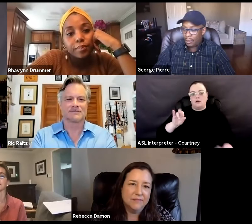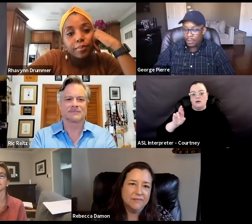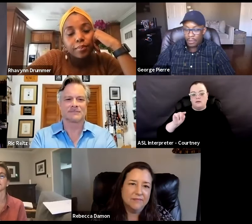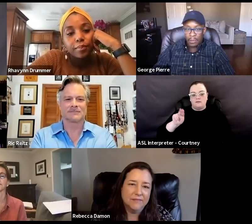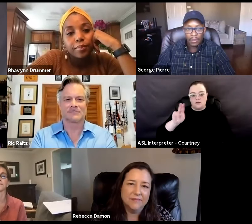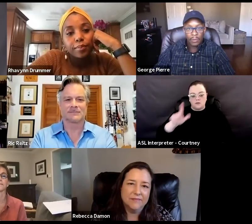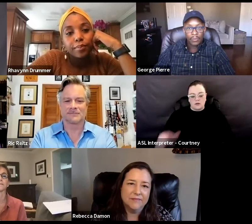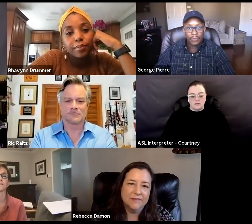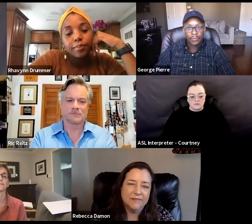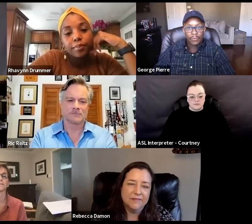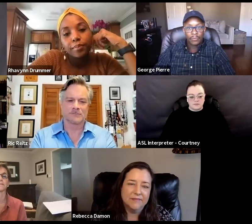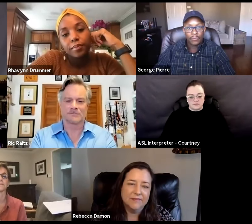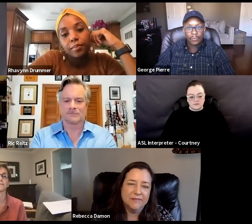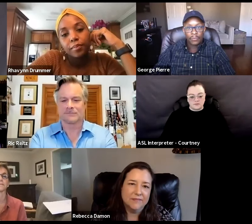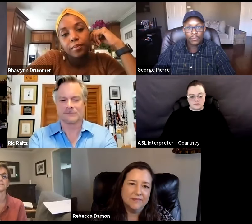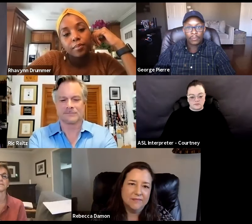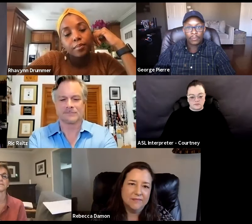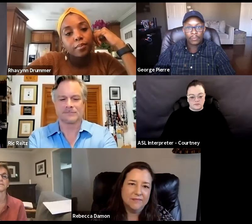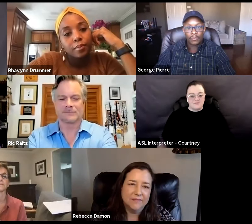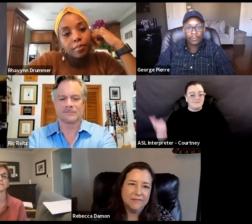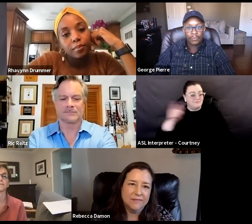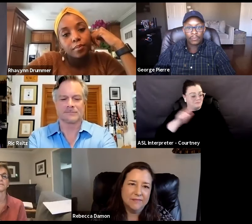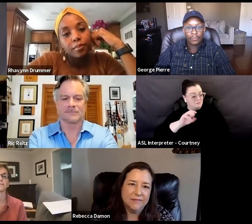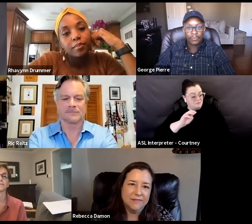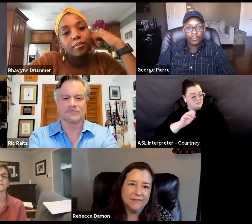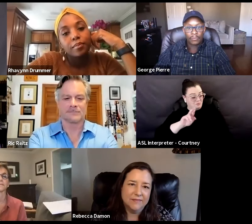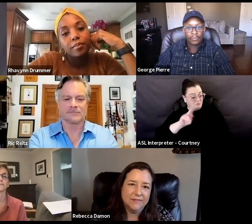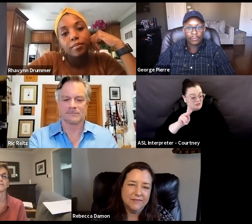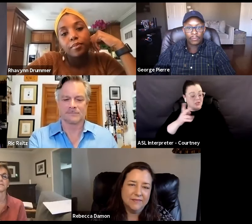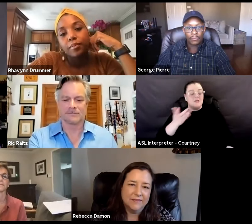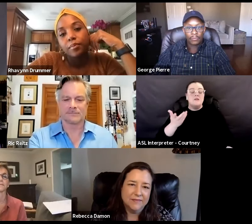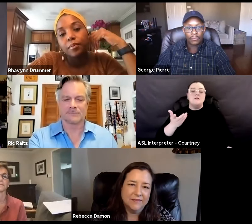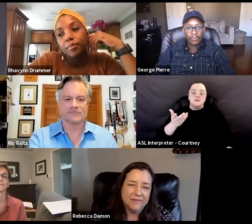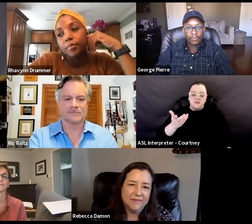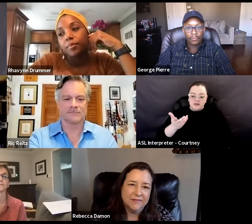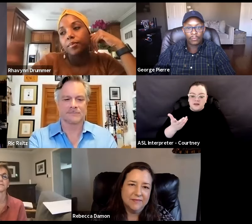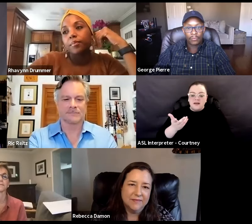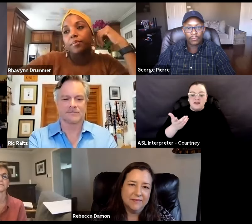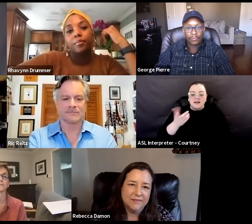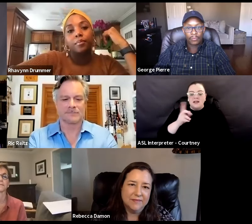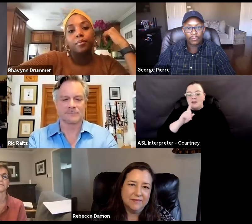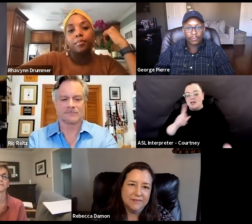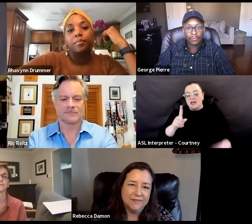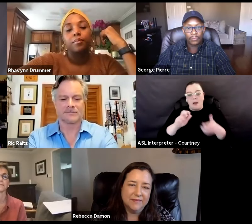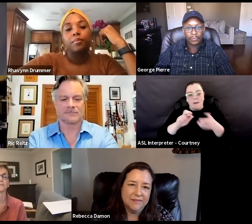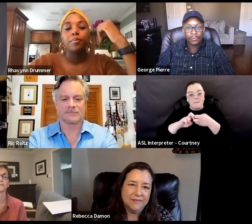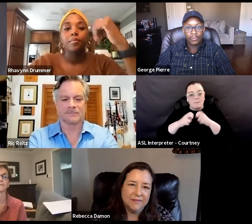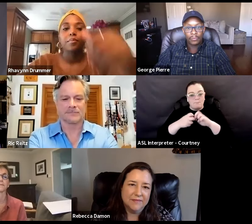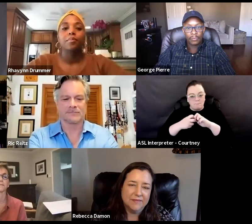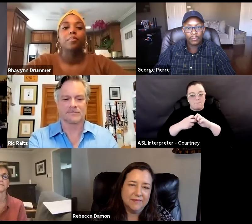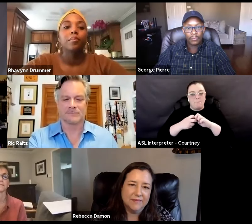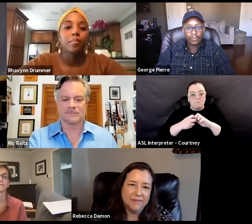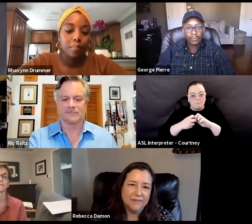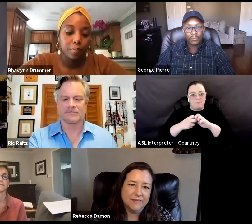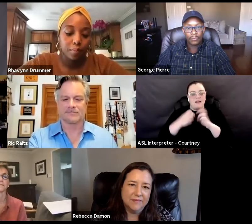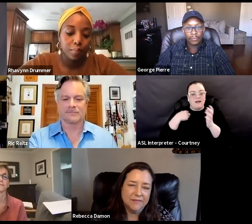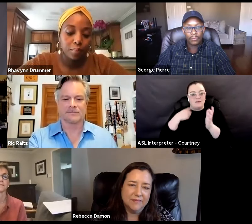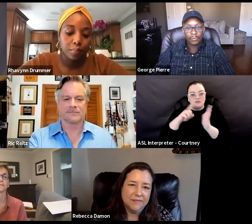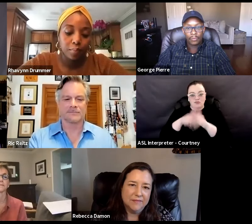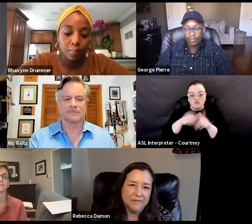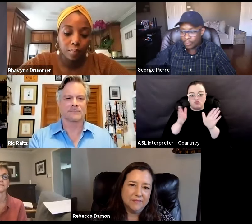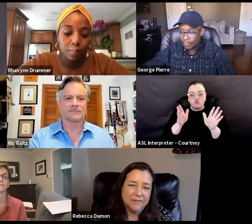that? It is a problem, you know, because I am meeting new incredible talent that's